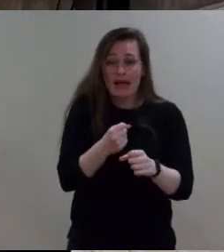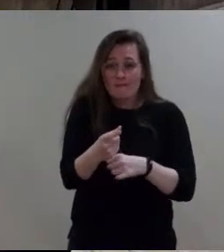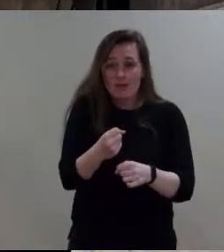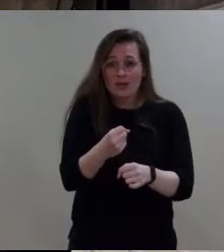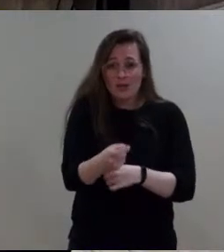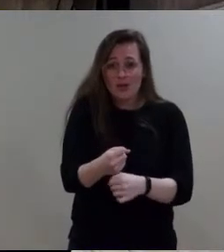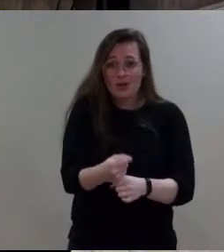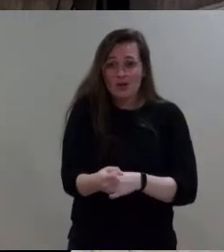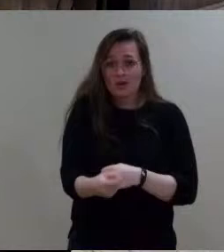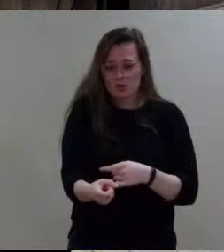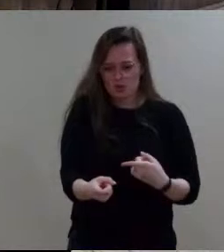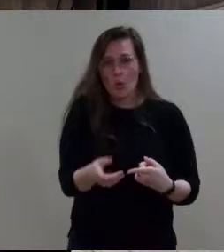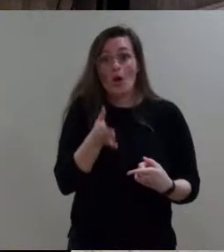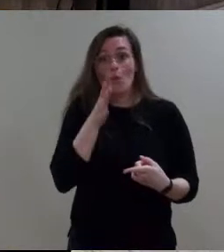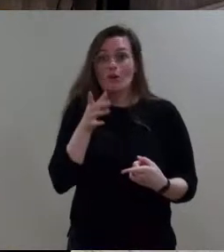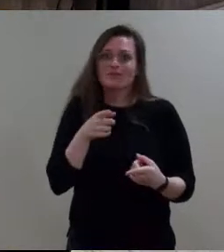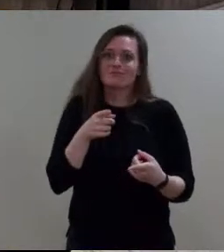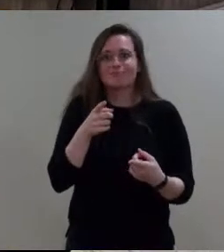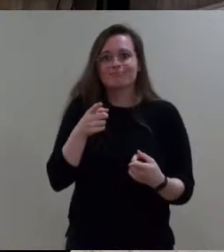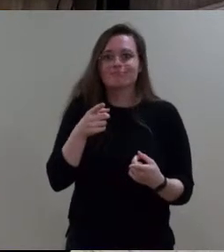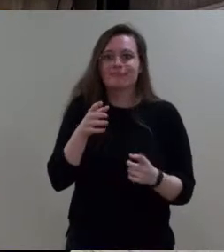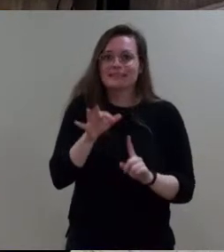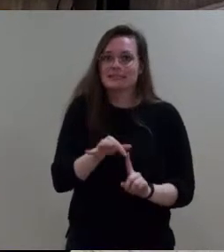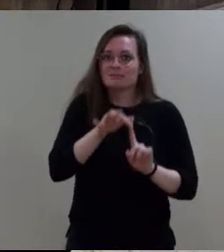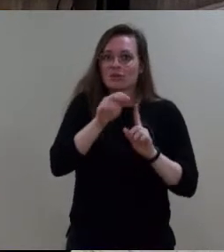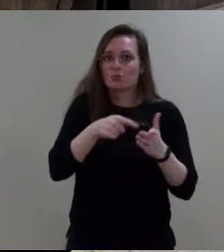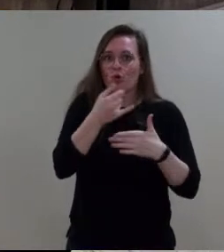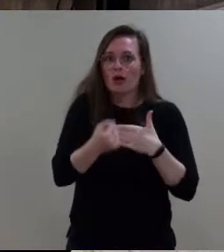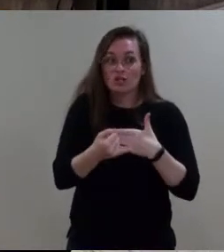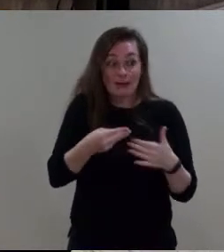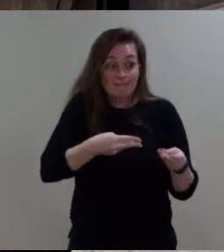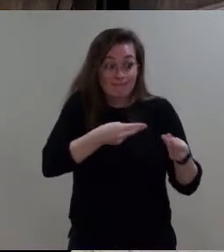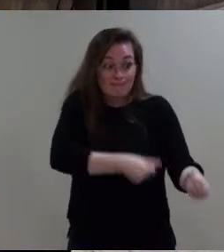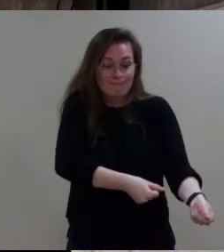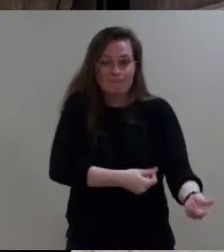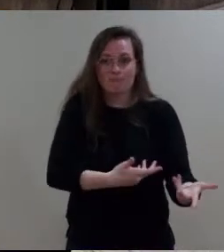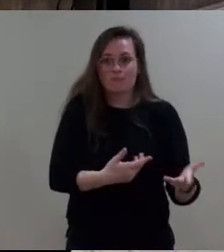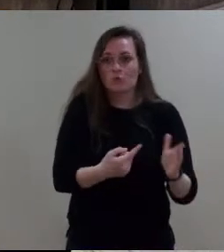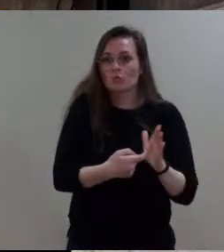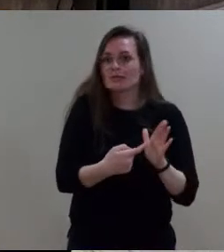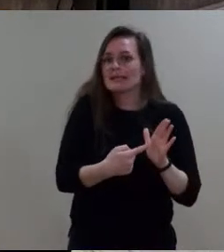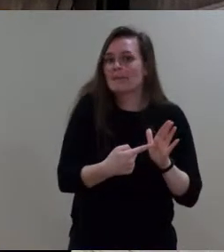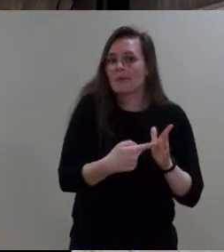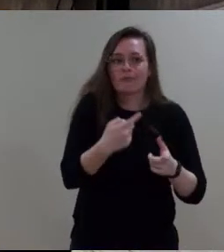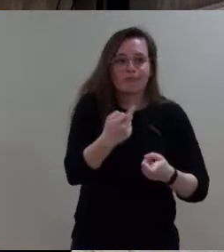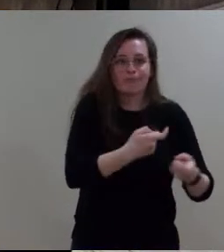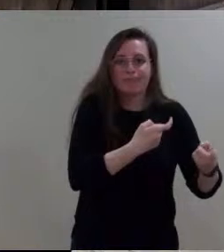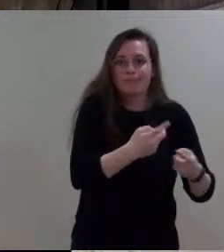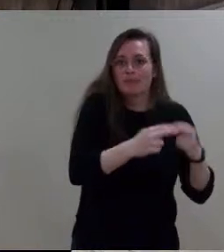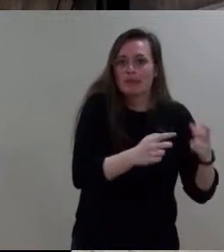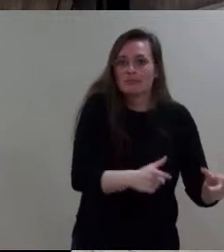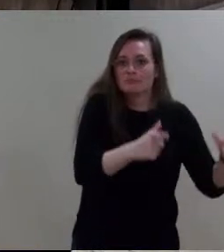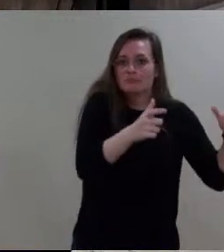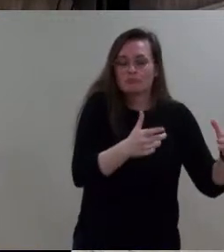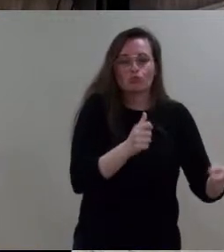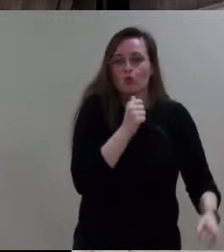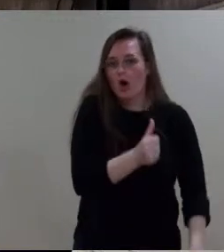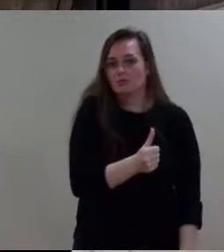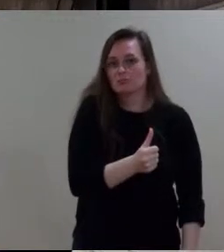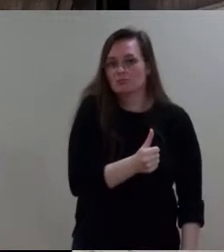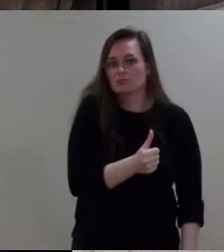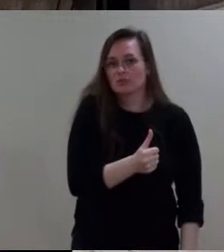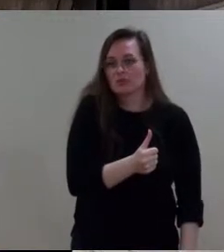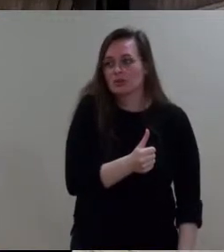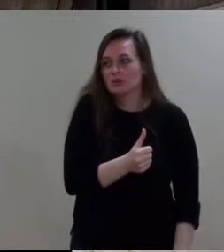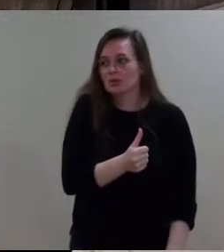into a special project like an arena or whatever the case may be. And that's where a lot of deeds, from what I've read, a lot of deed taxes go there. That's